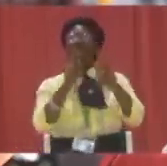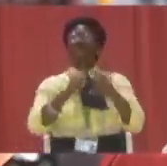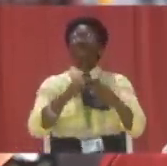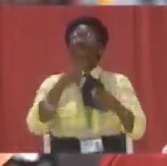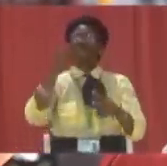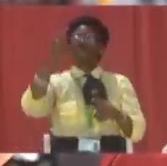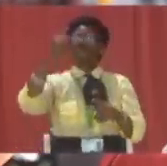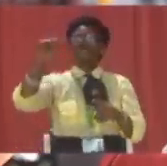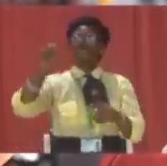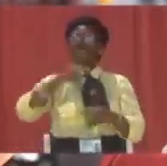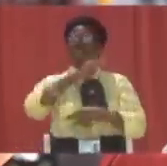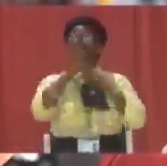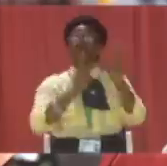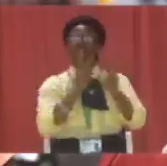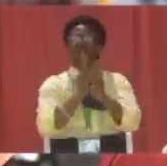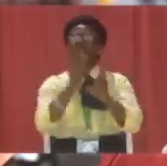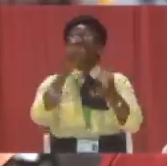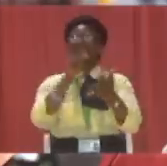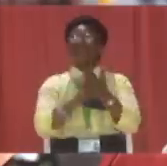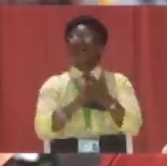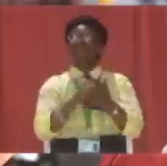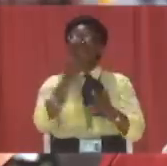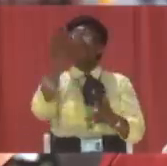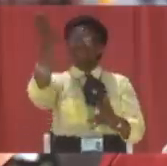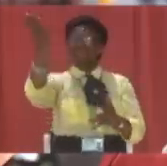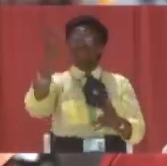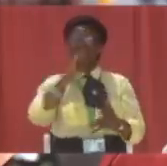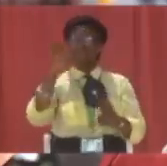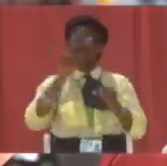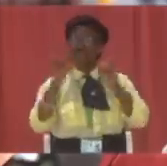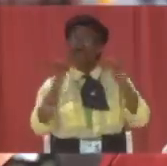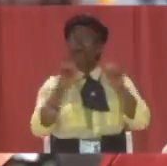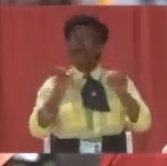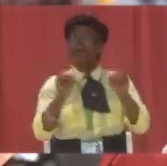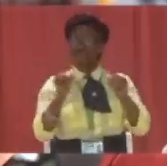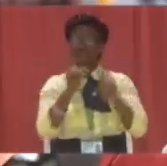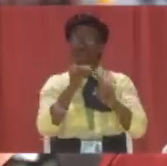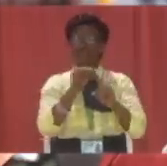that there's nothing too hard for you,